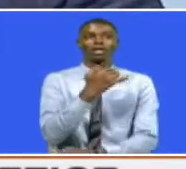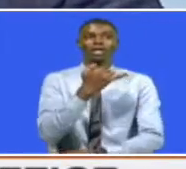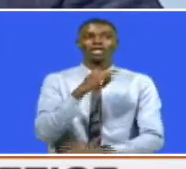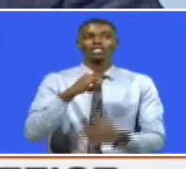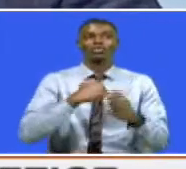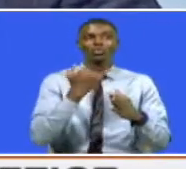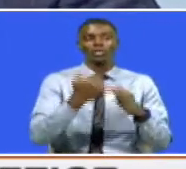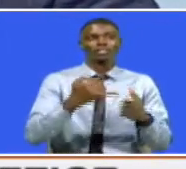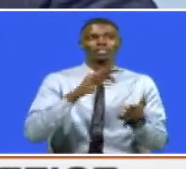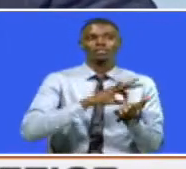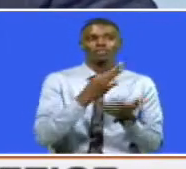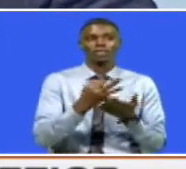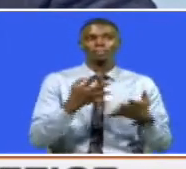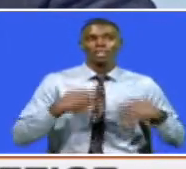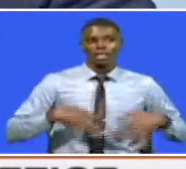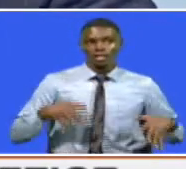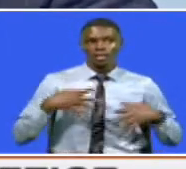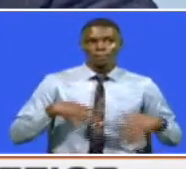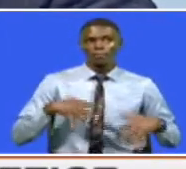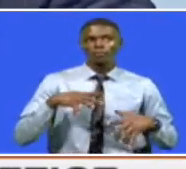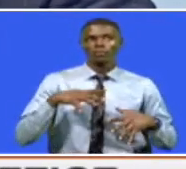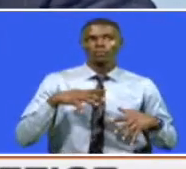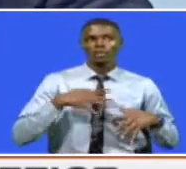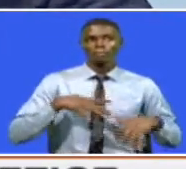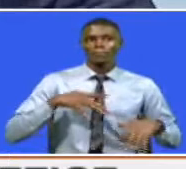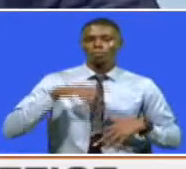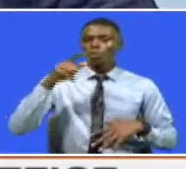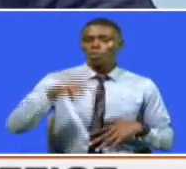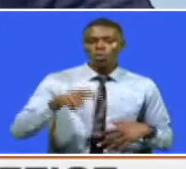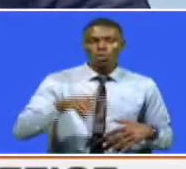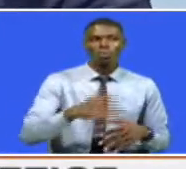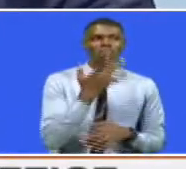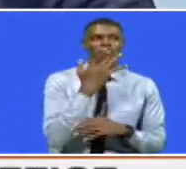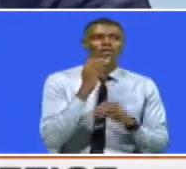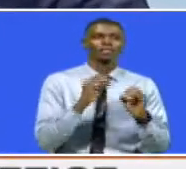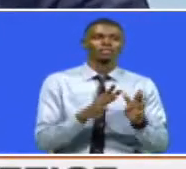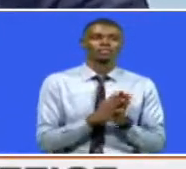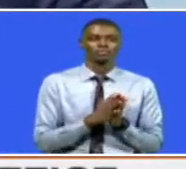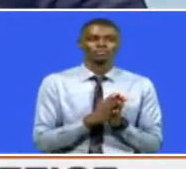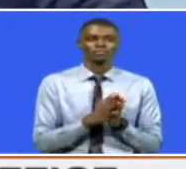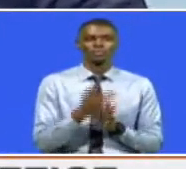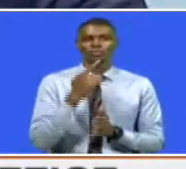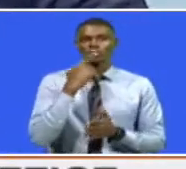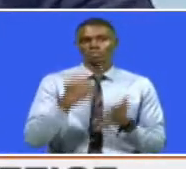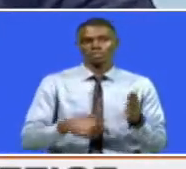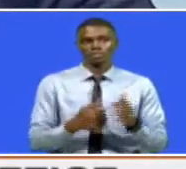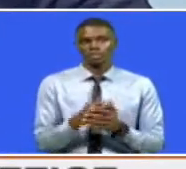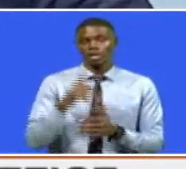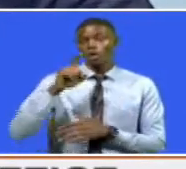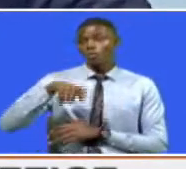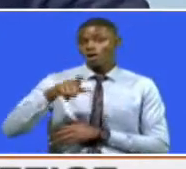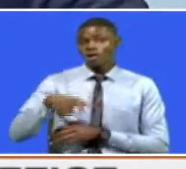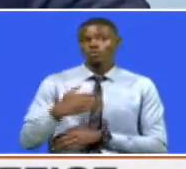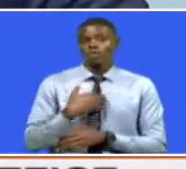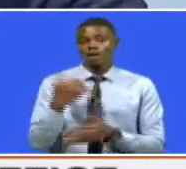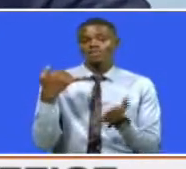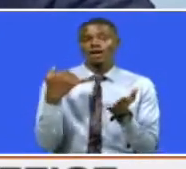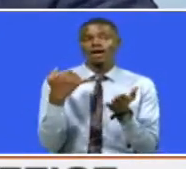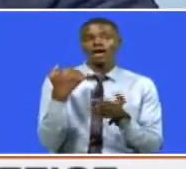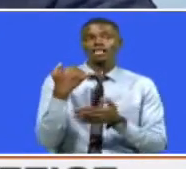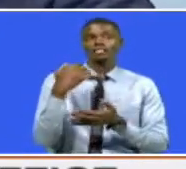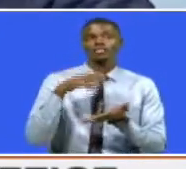disfavor of the people who are at the lowest echelons of the economic pyramid. So what we are saying is that we need to have a